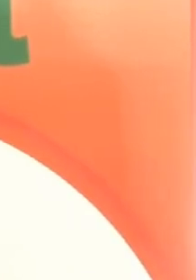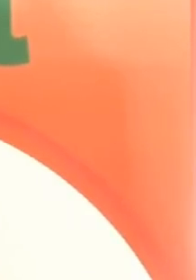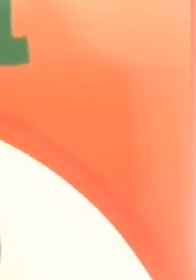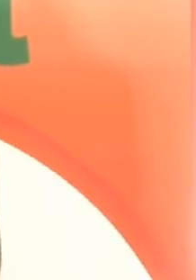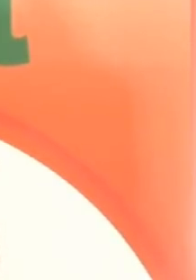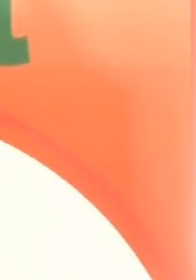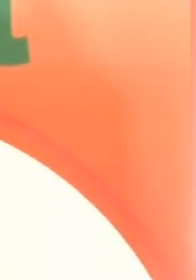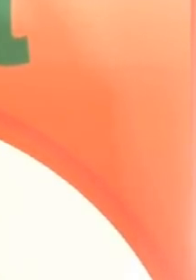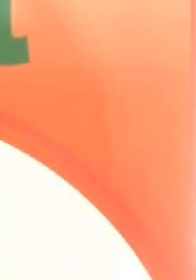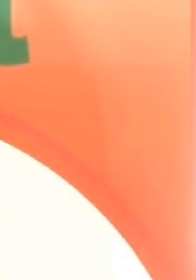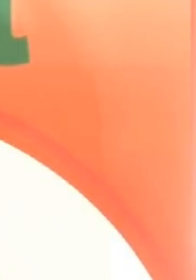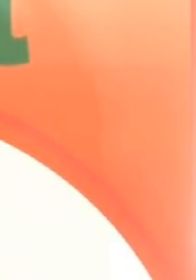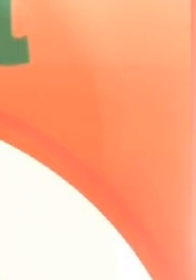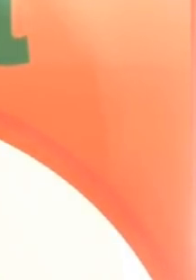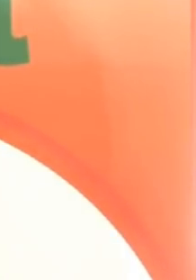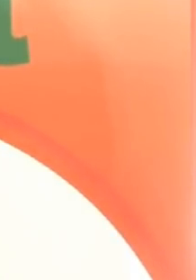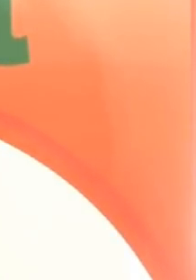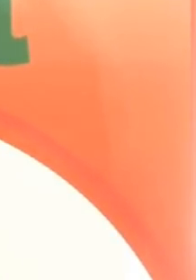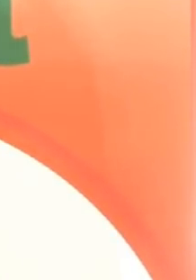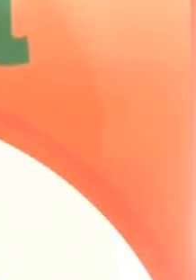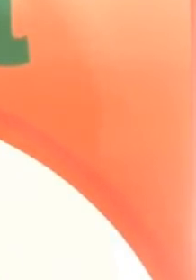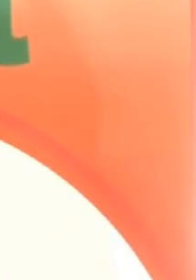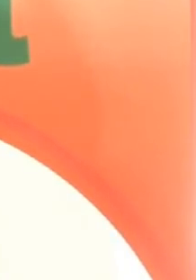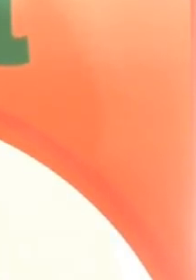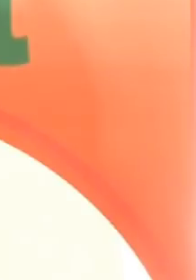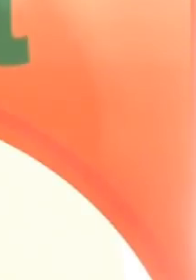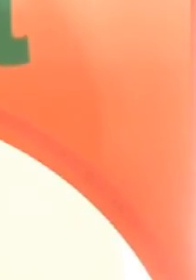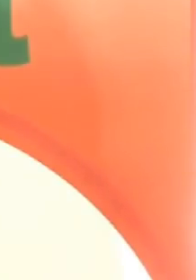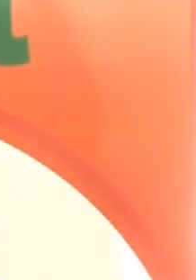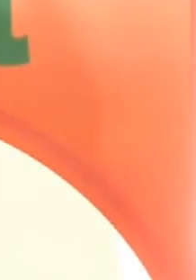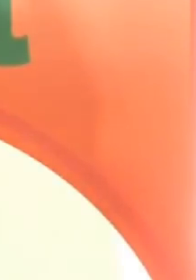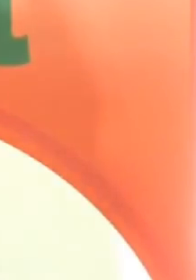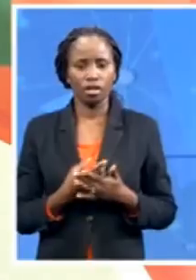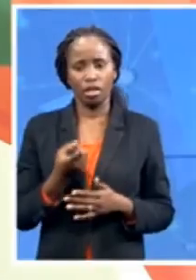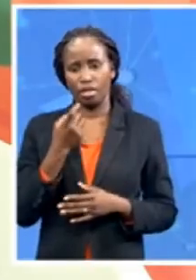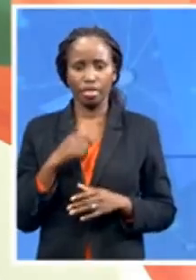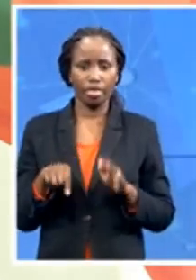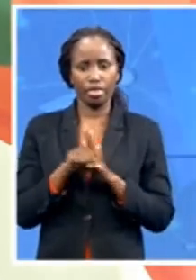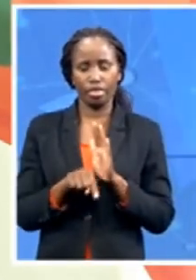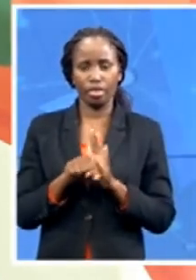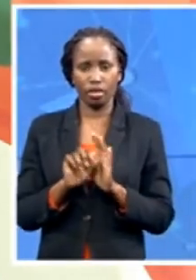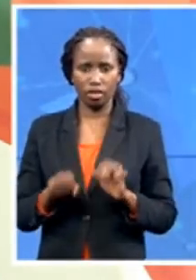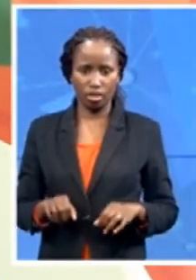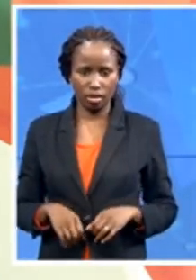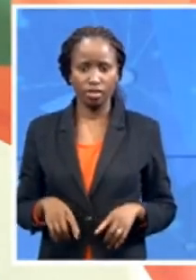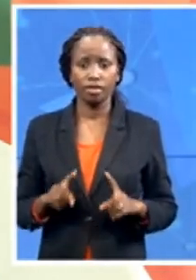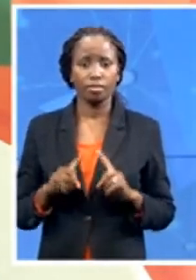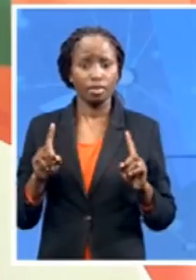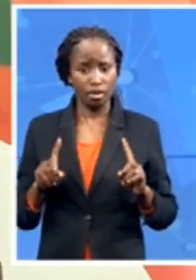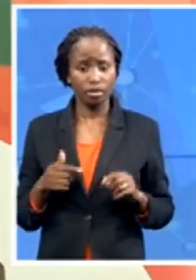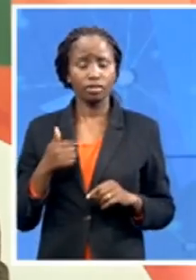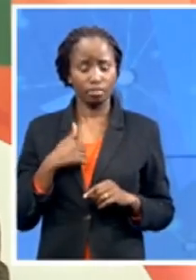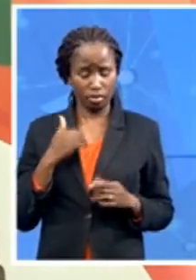Matanzima, singambiza ngaba simbize ngamagama. But ndiyaqinisekisa uba ngoku benokathi mepha